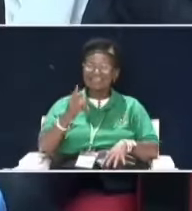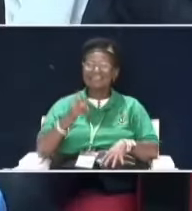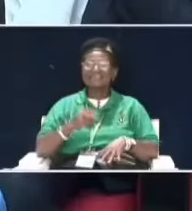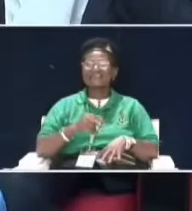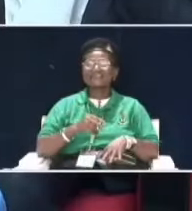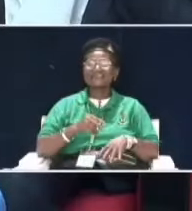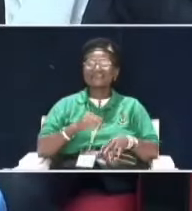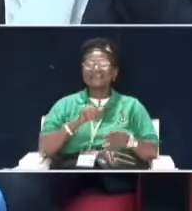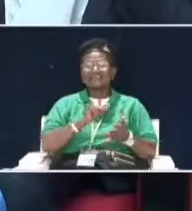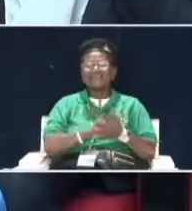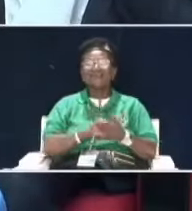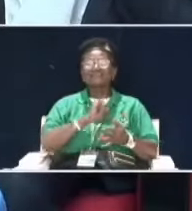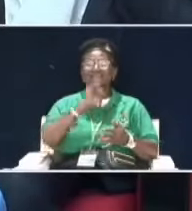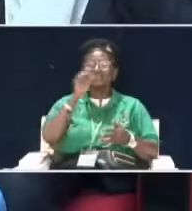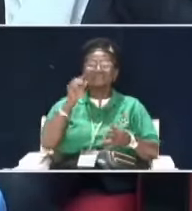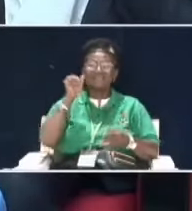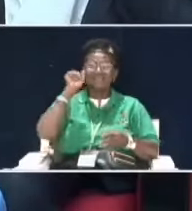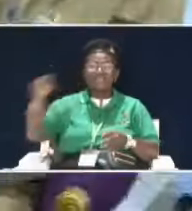That's a way of saying